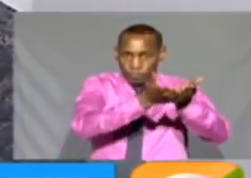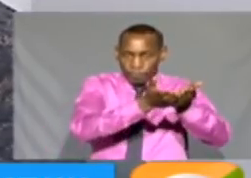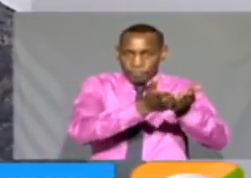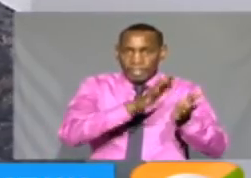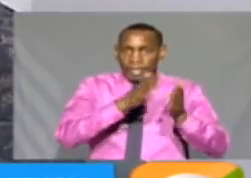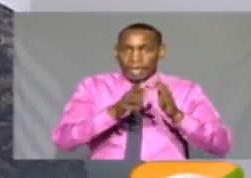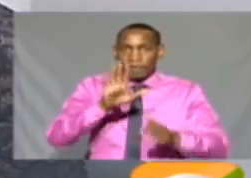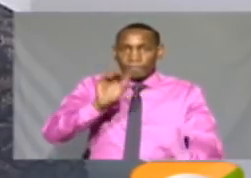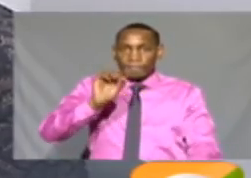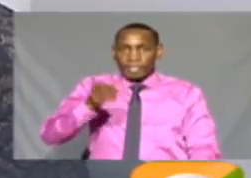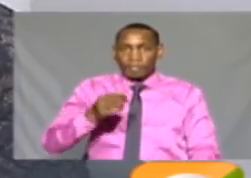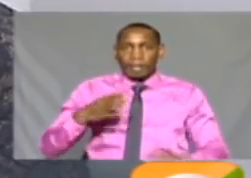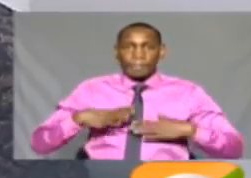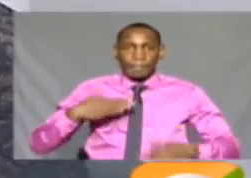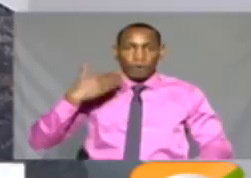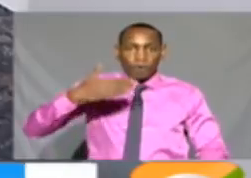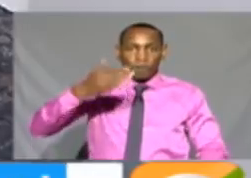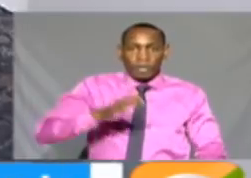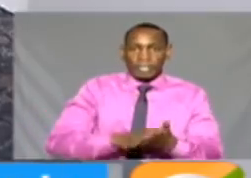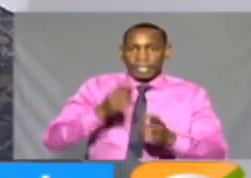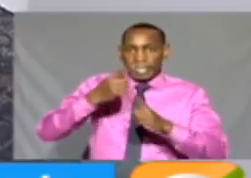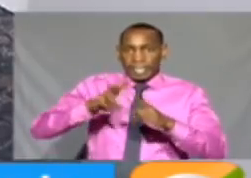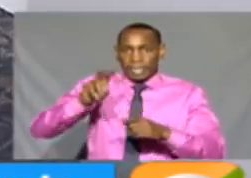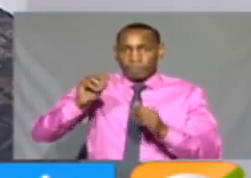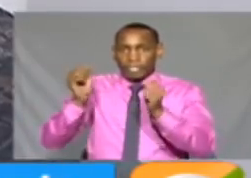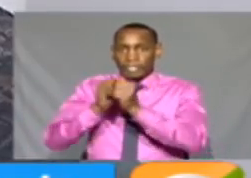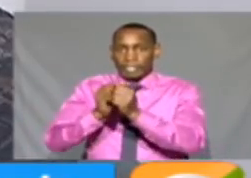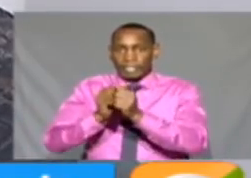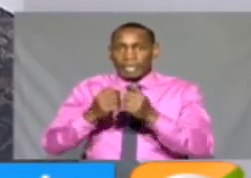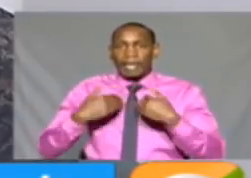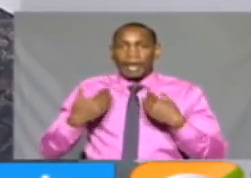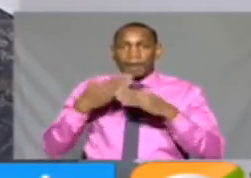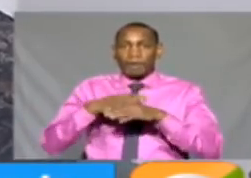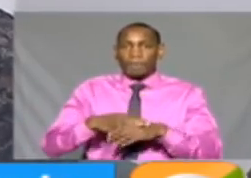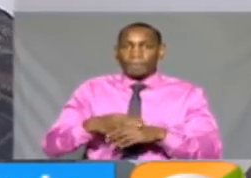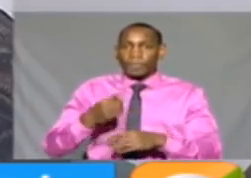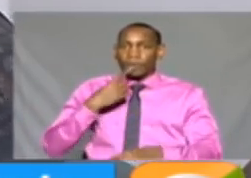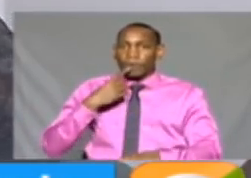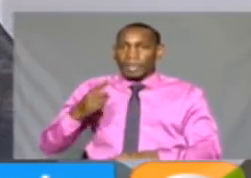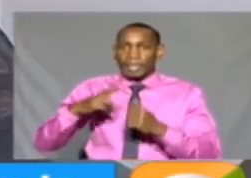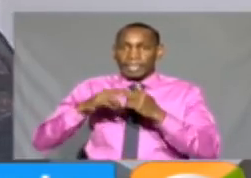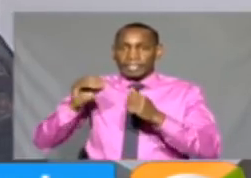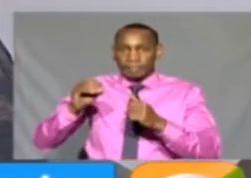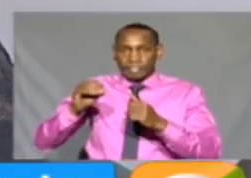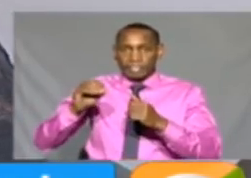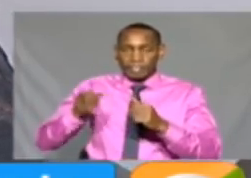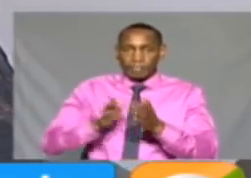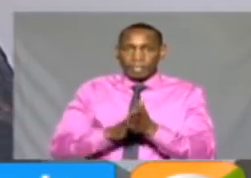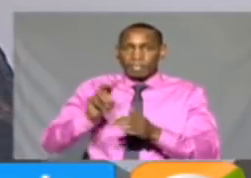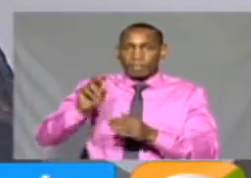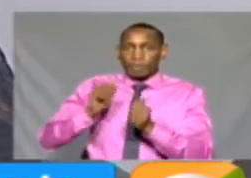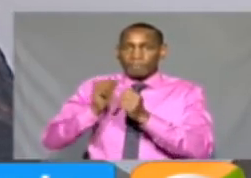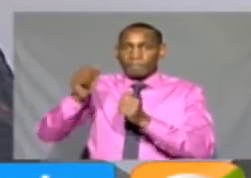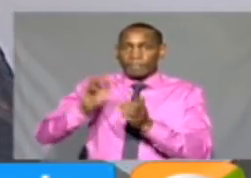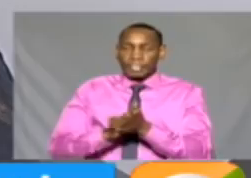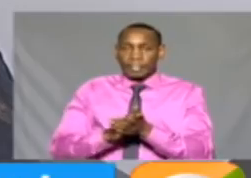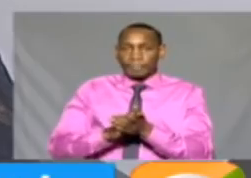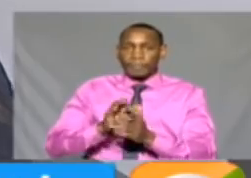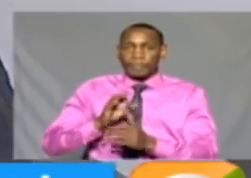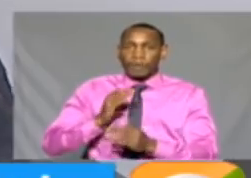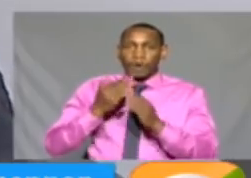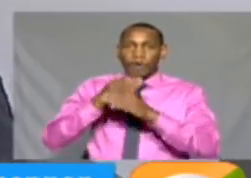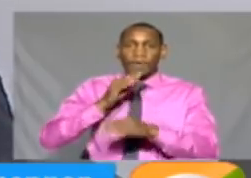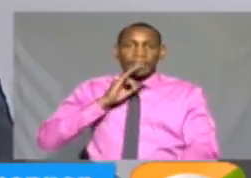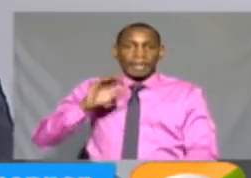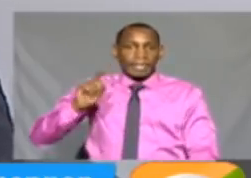about 50,000 people per day. In 2010, there was over 170,000 a day. In 2015, that number went up to 320,000 a